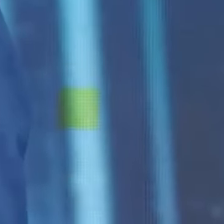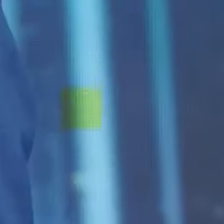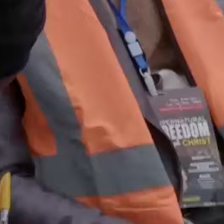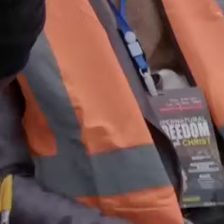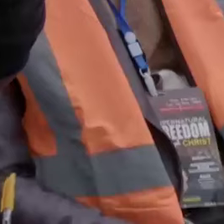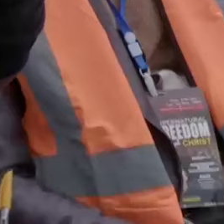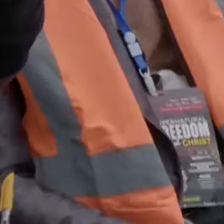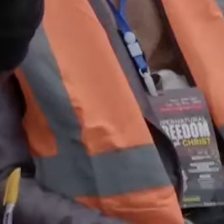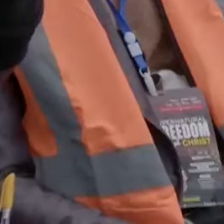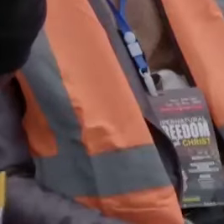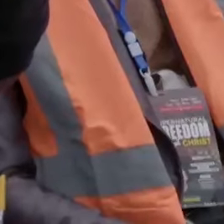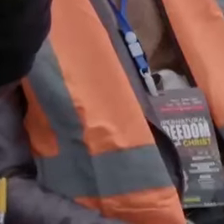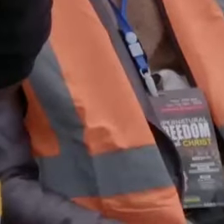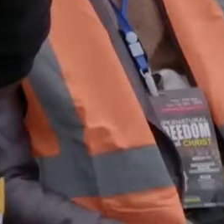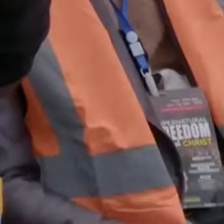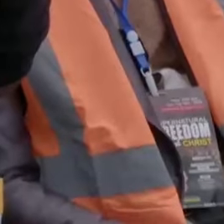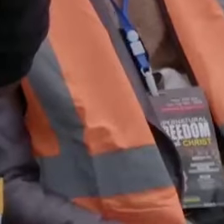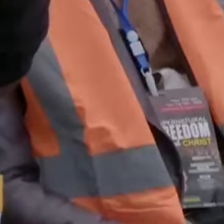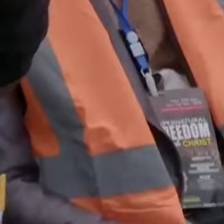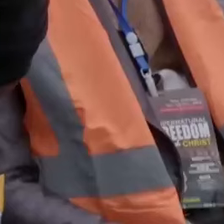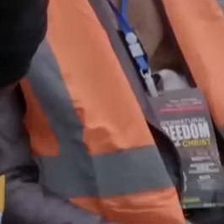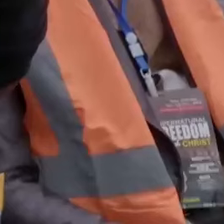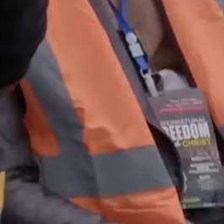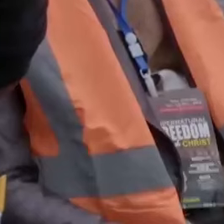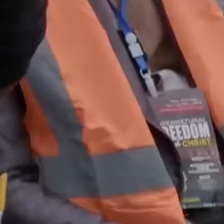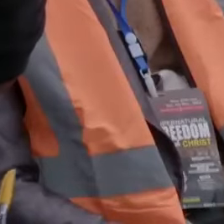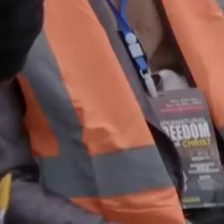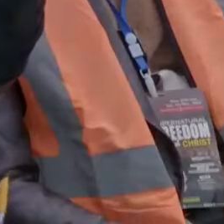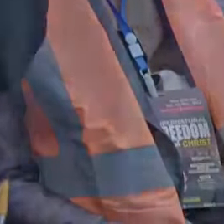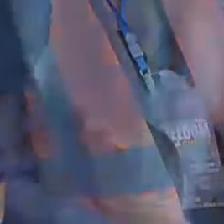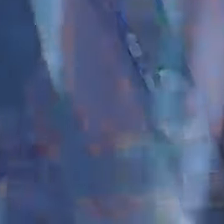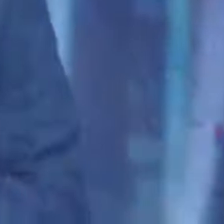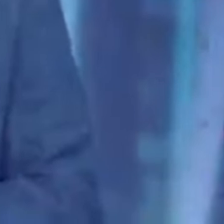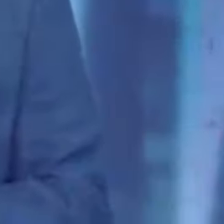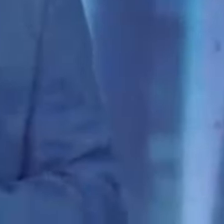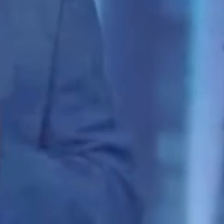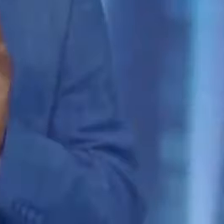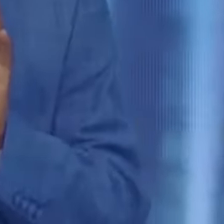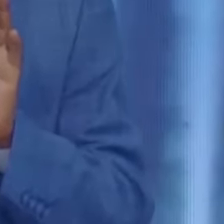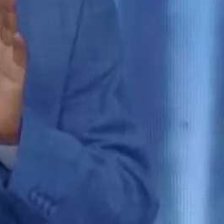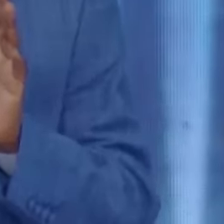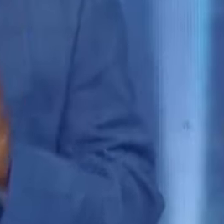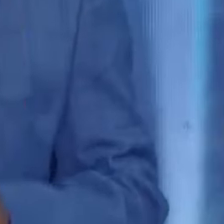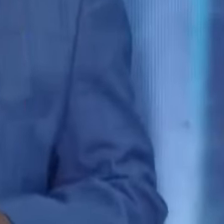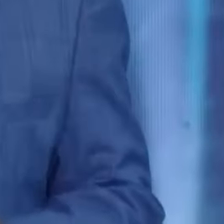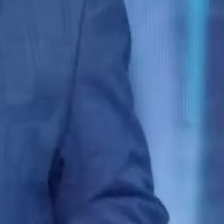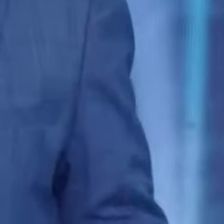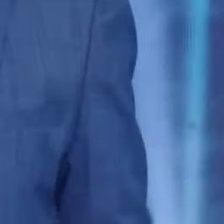great goal. Turn your mind for the great goal.